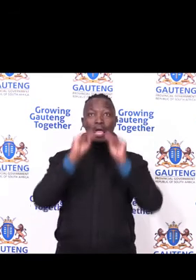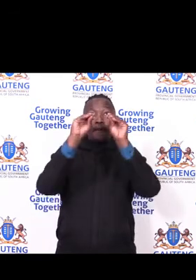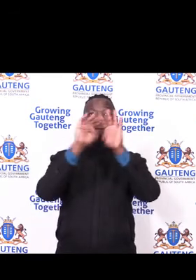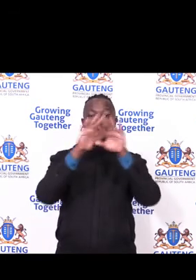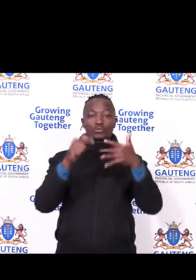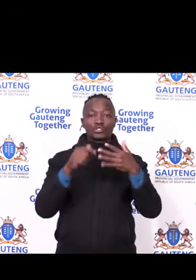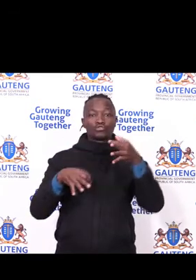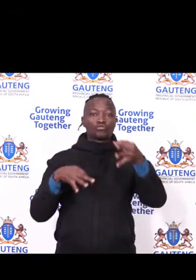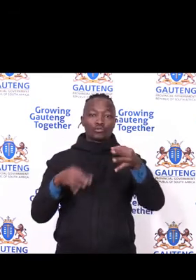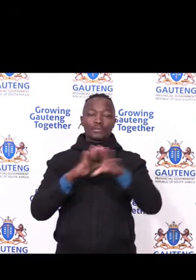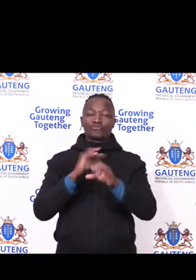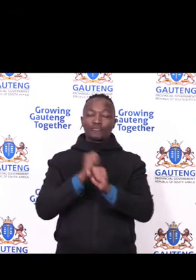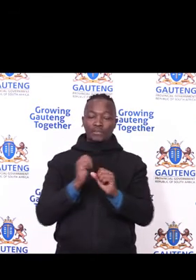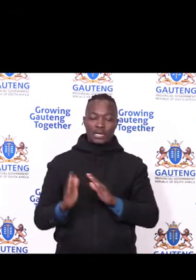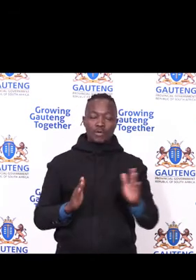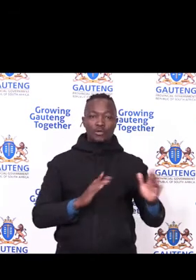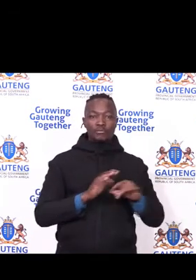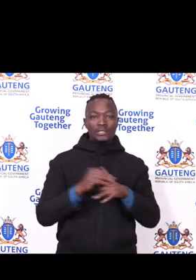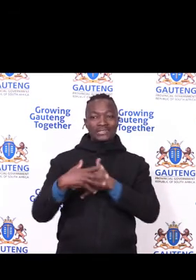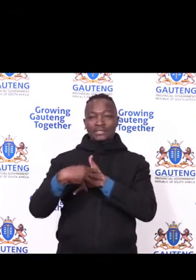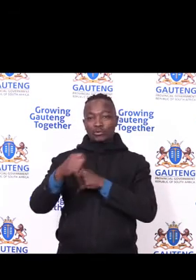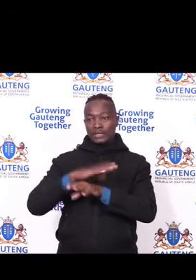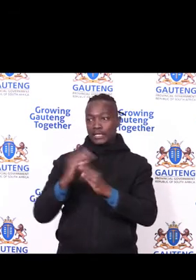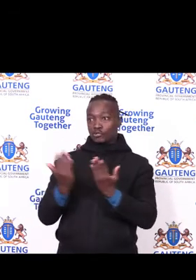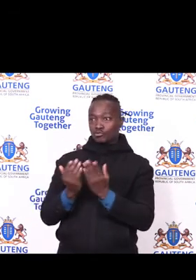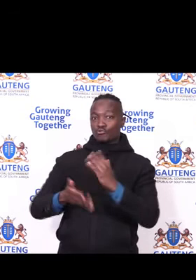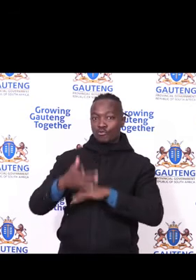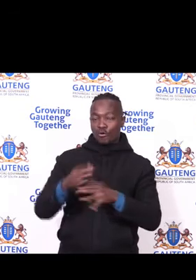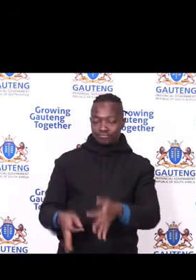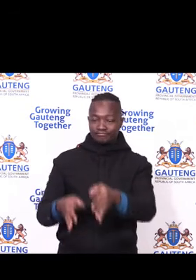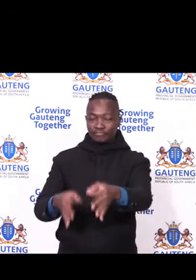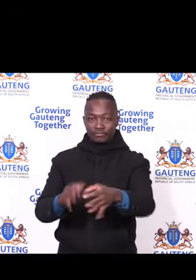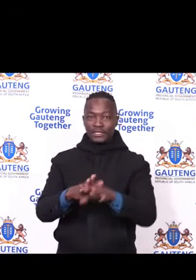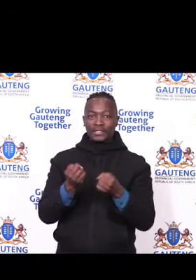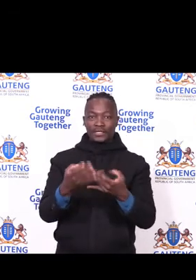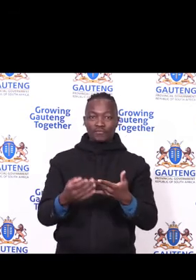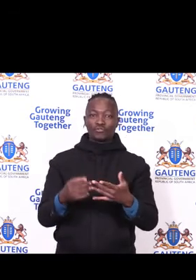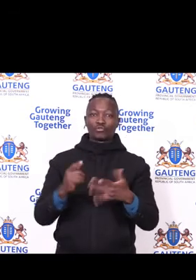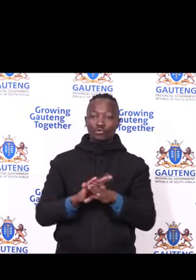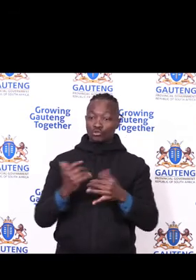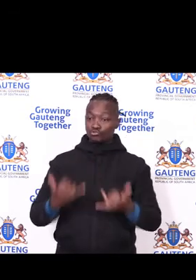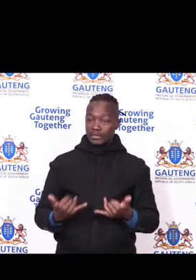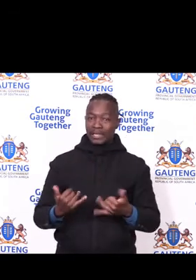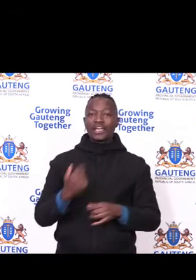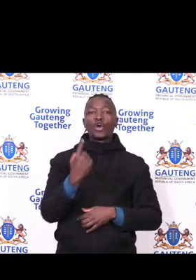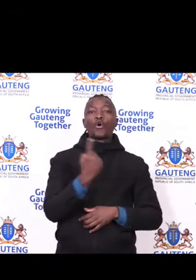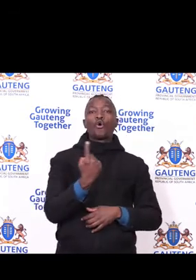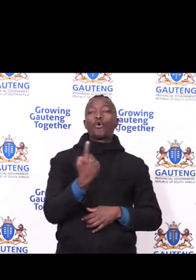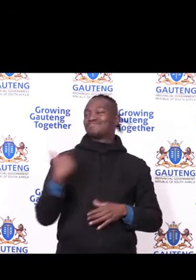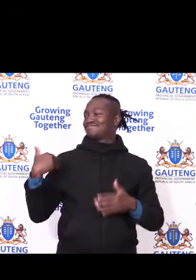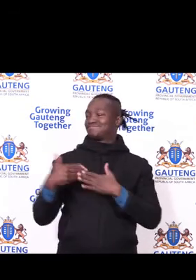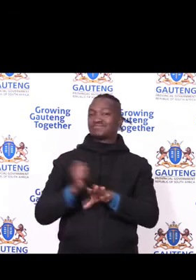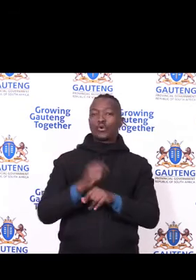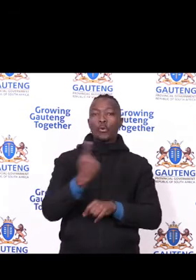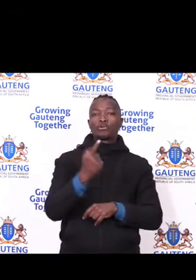made arrangements just outside the school for you to go there and deposit your documents. To date, only 50% of the